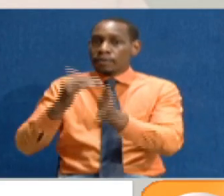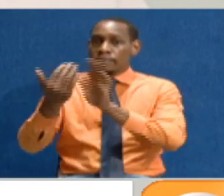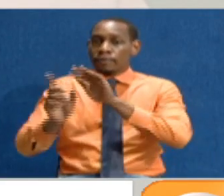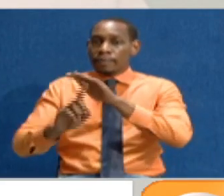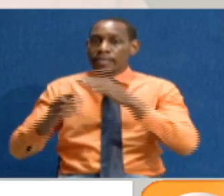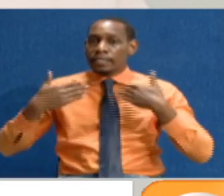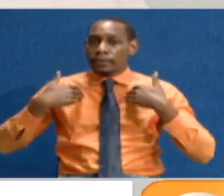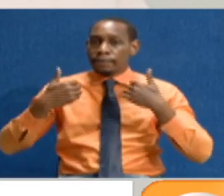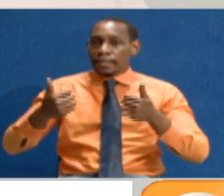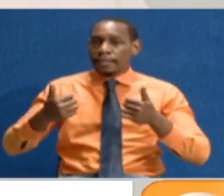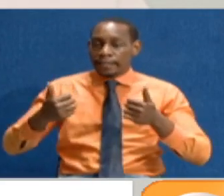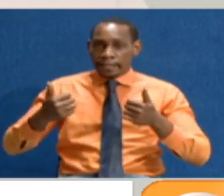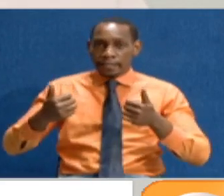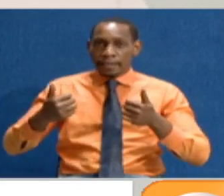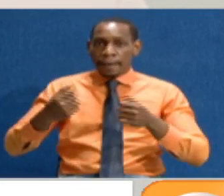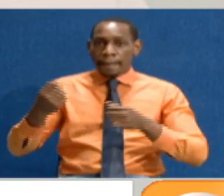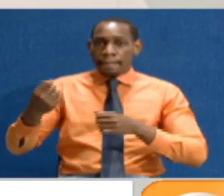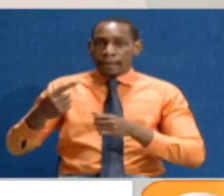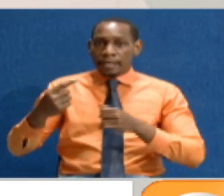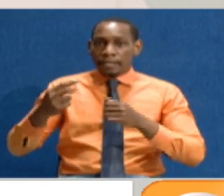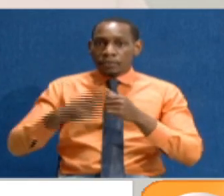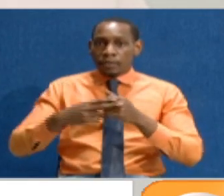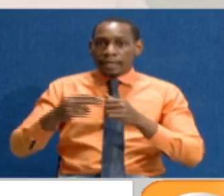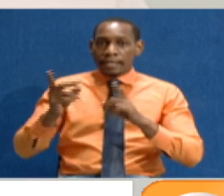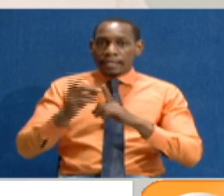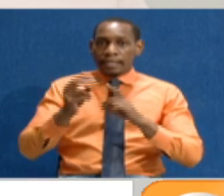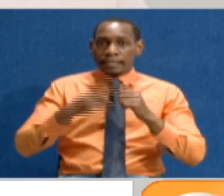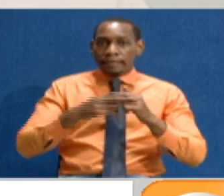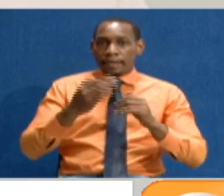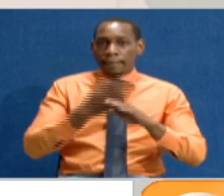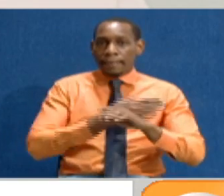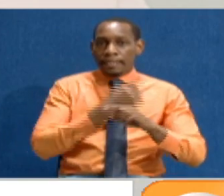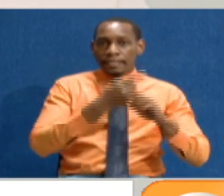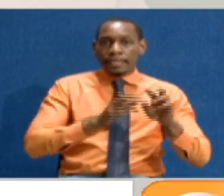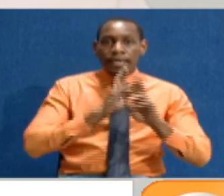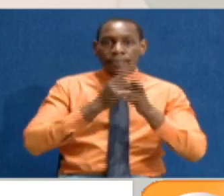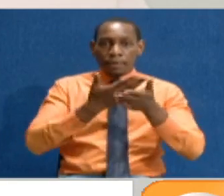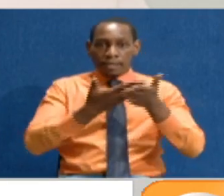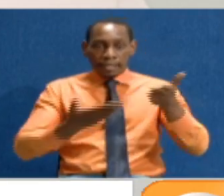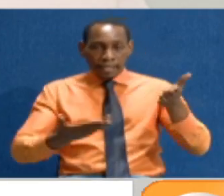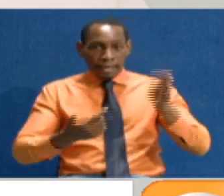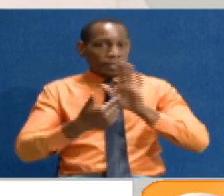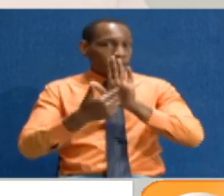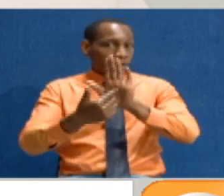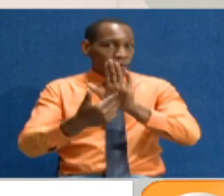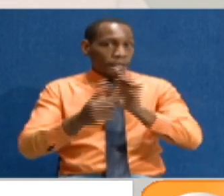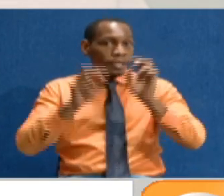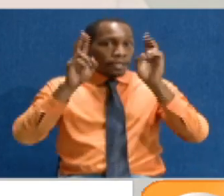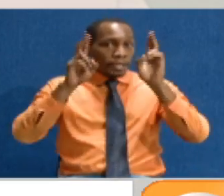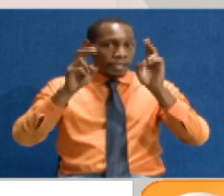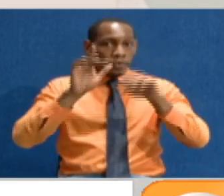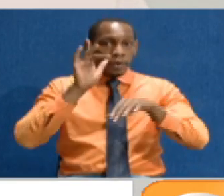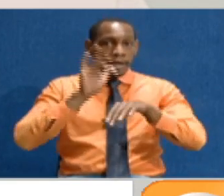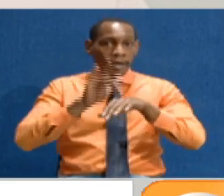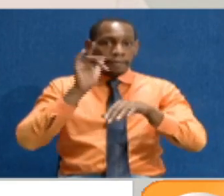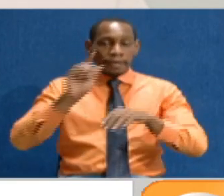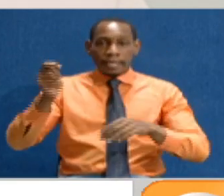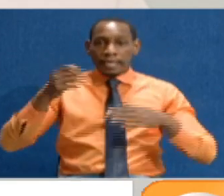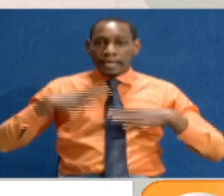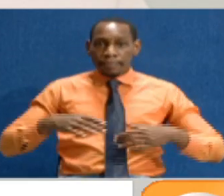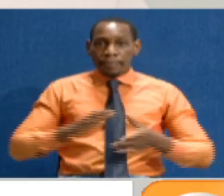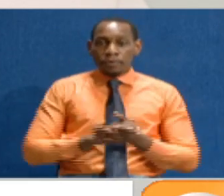Minister of Health on July 7th last year. And in that report, we actually articulated the issues that are affecting